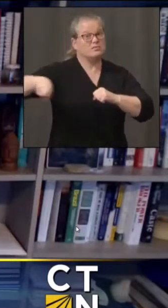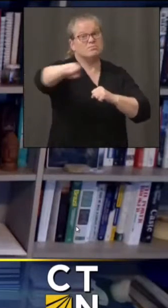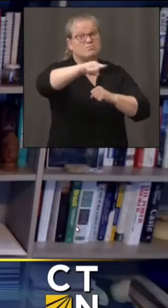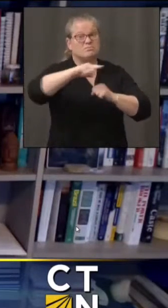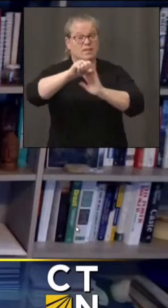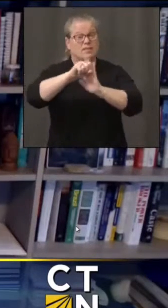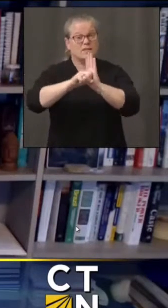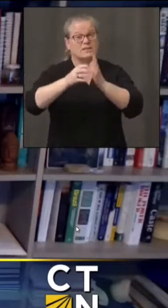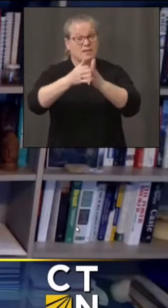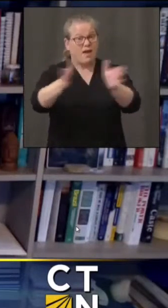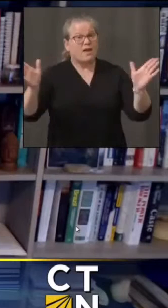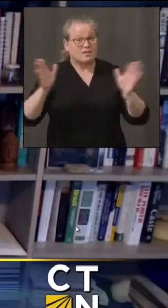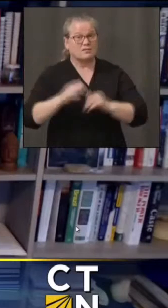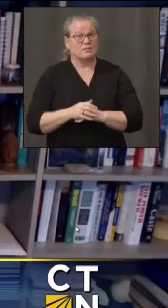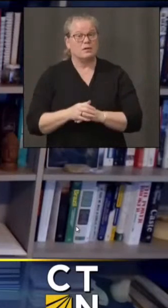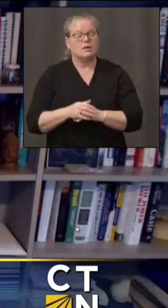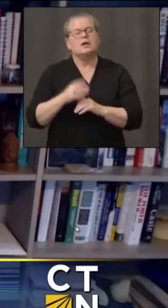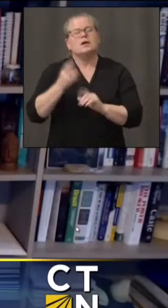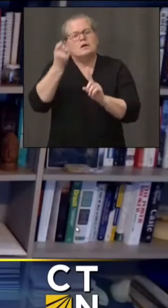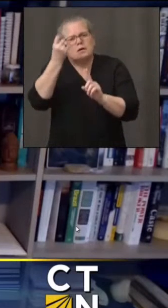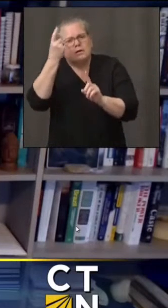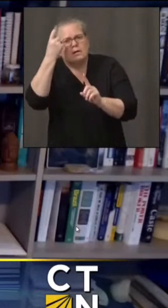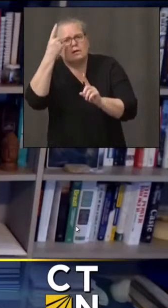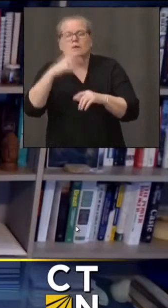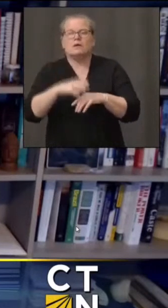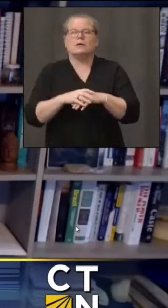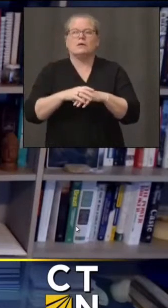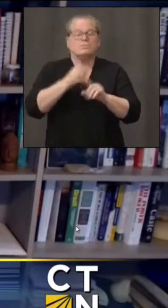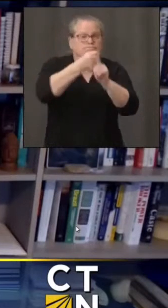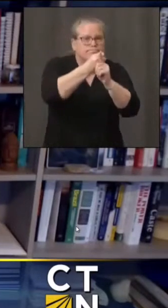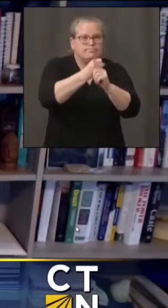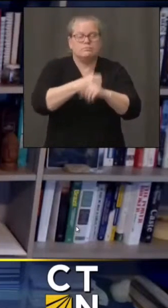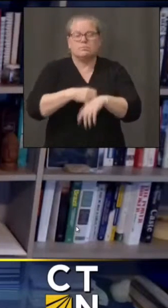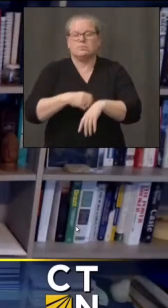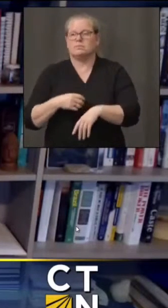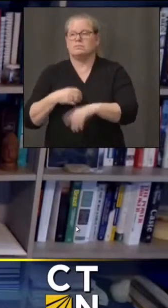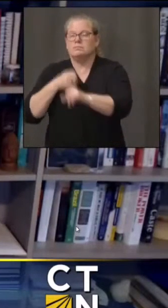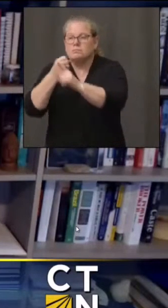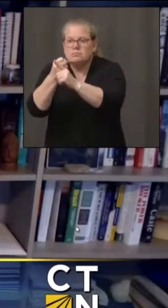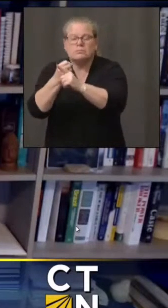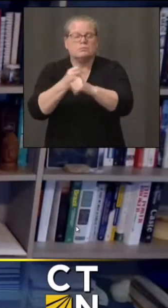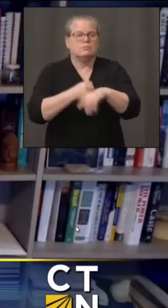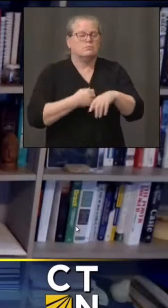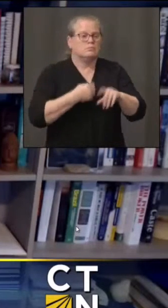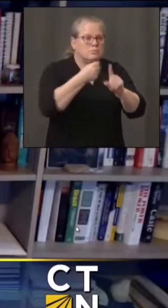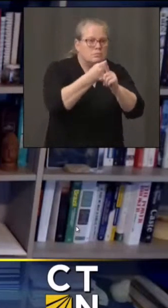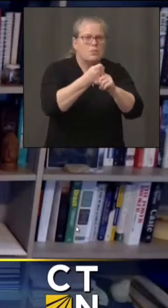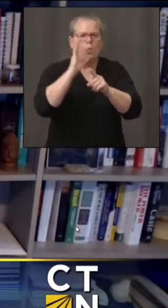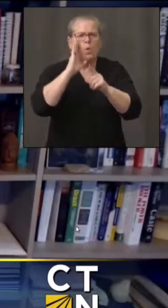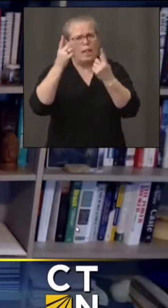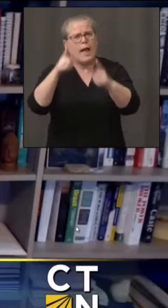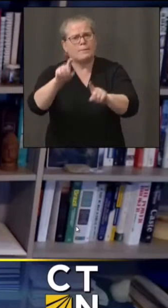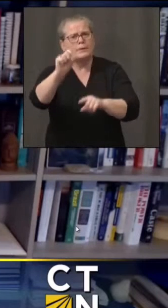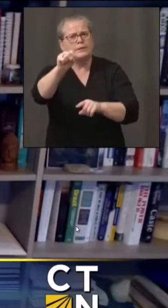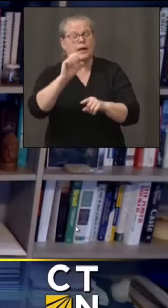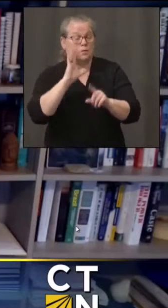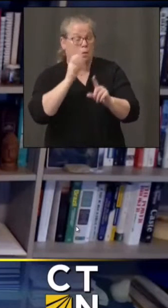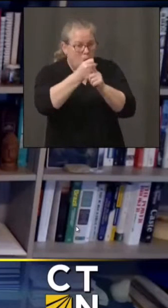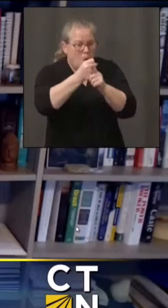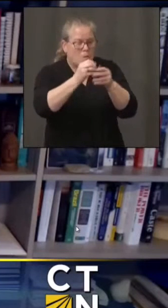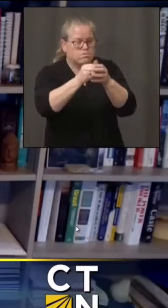fires. I expect them to be more brush fires than they are going to be wildfires. And that's actually, will enable